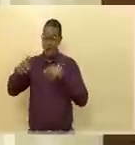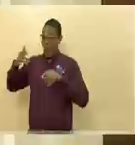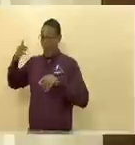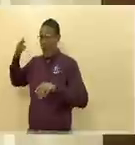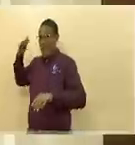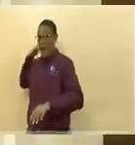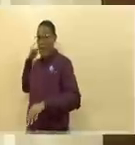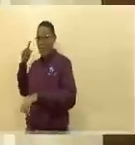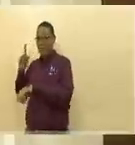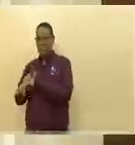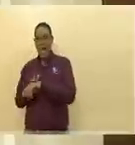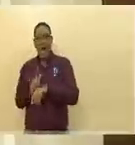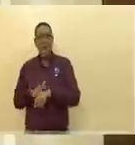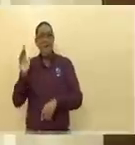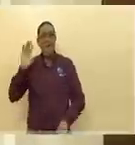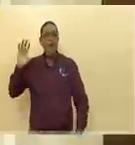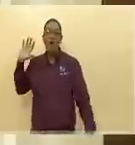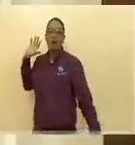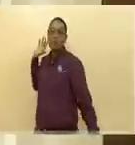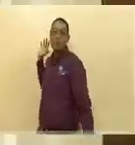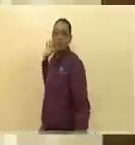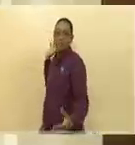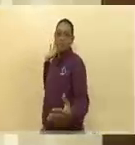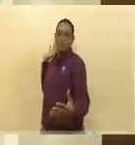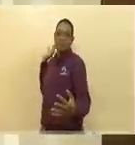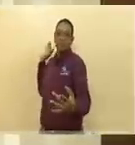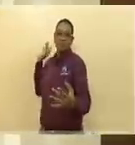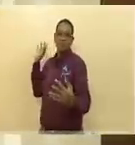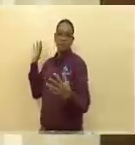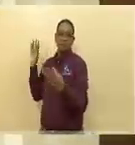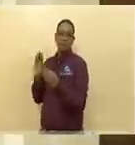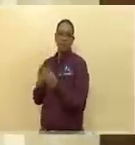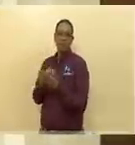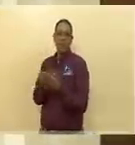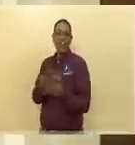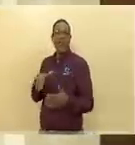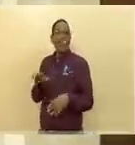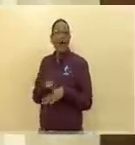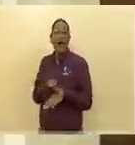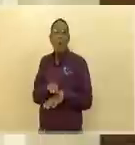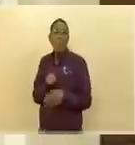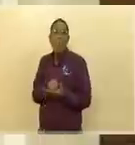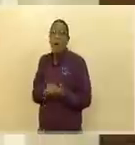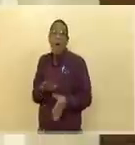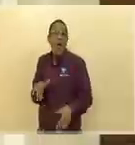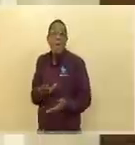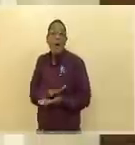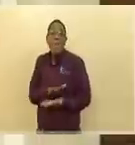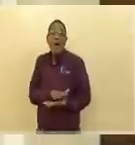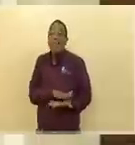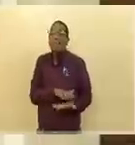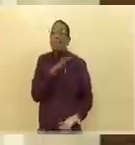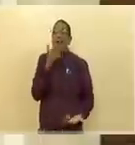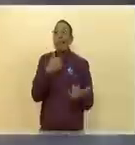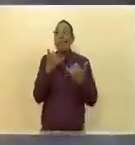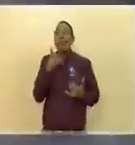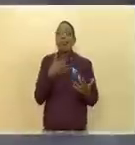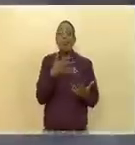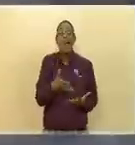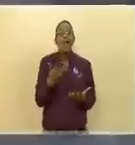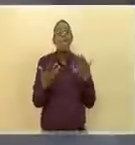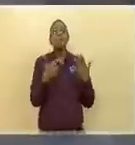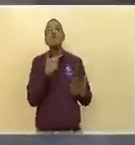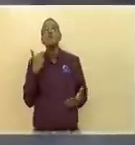for those records that were not computer generated, that are paper-based, that might have a lot of errors in them, they are